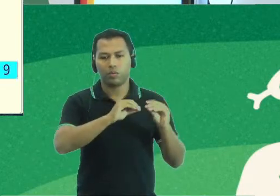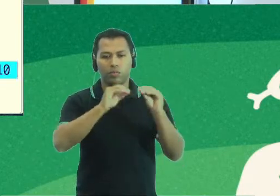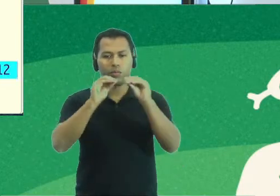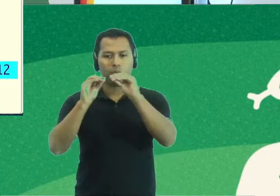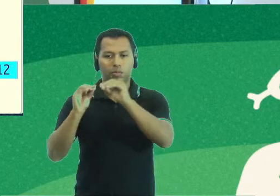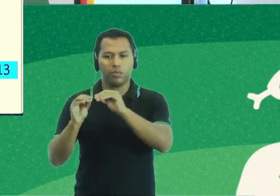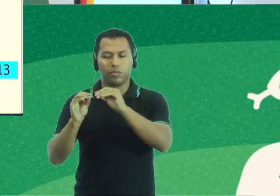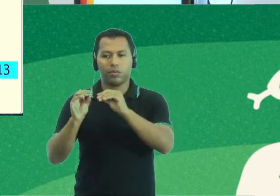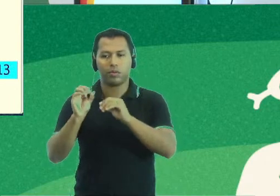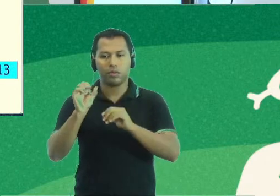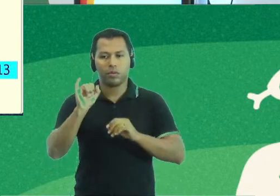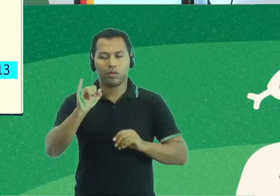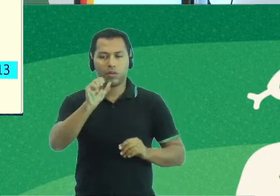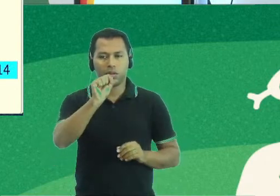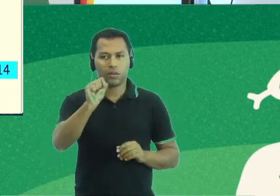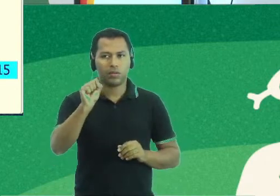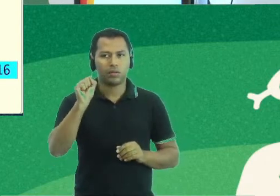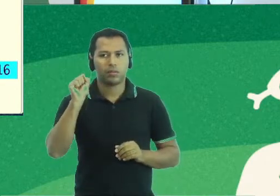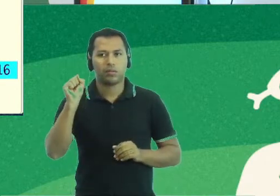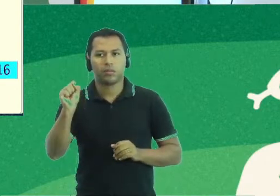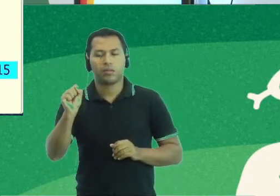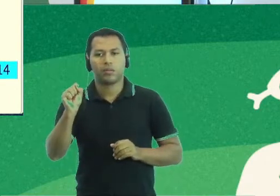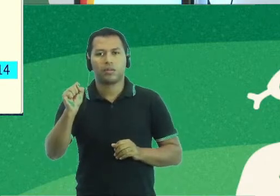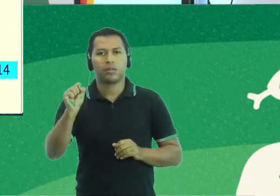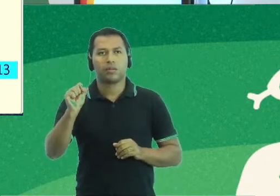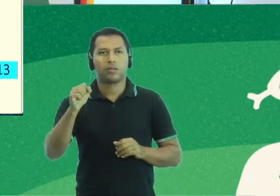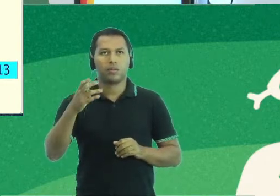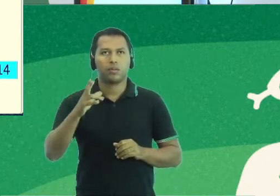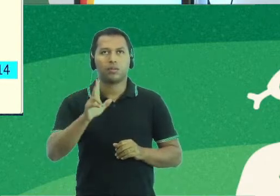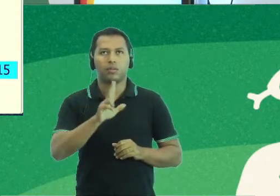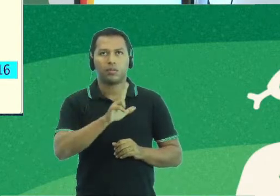And I'm going to call send email,